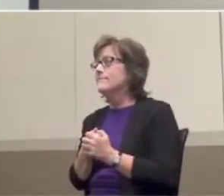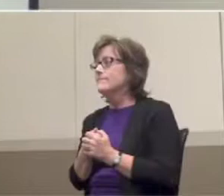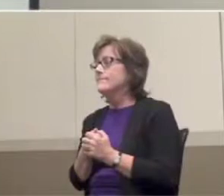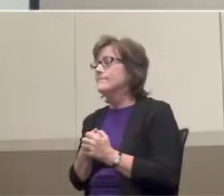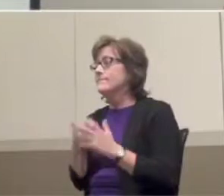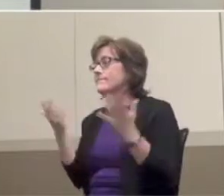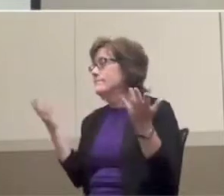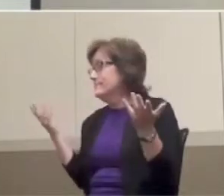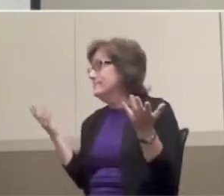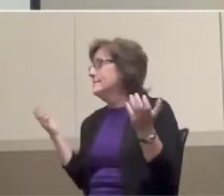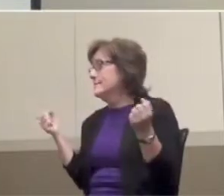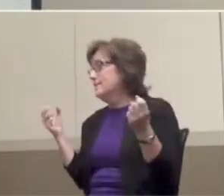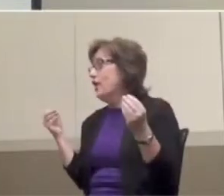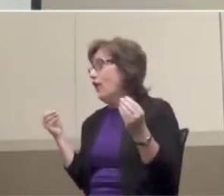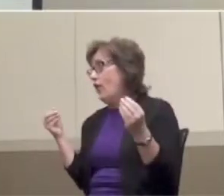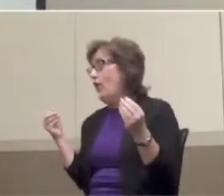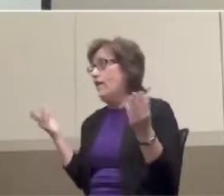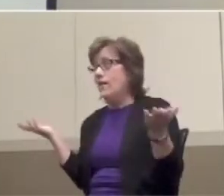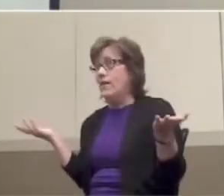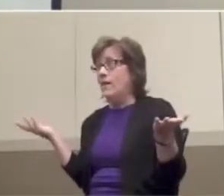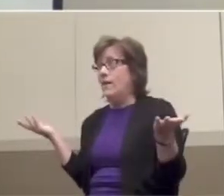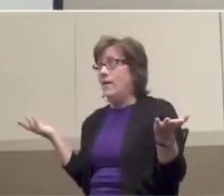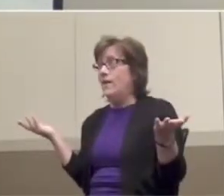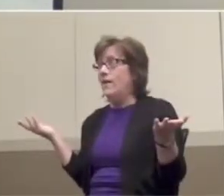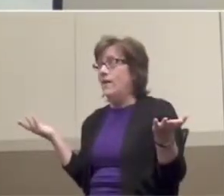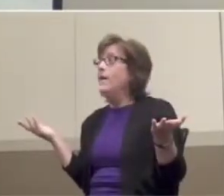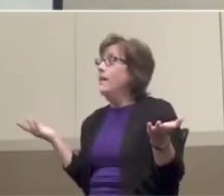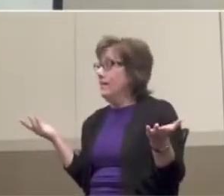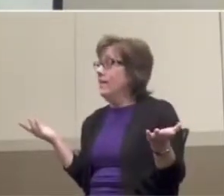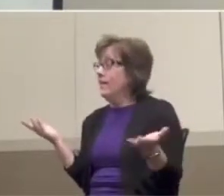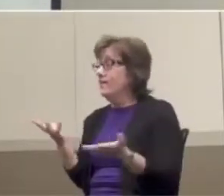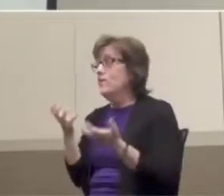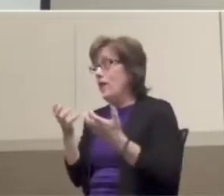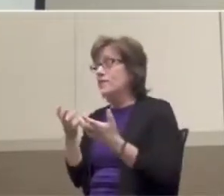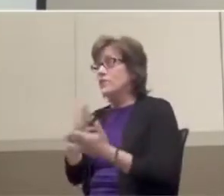And so, you want to address that from...